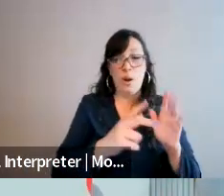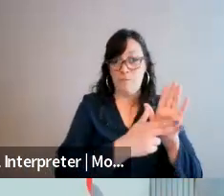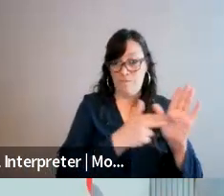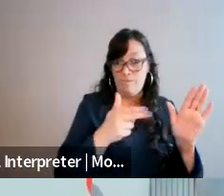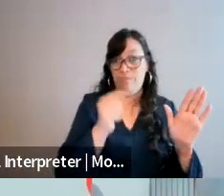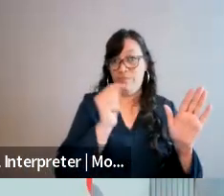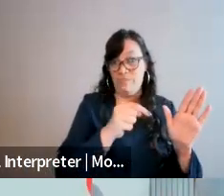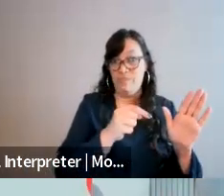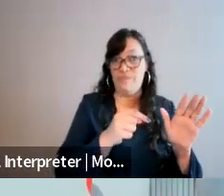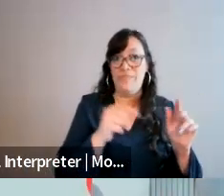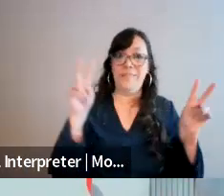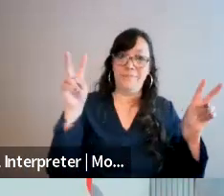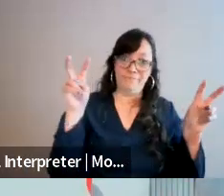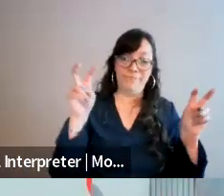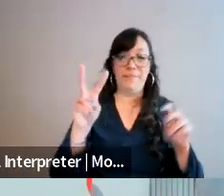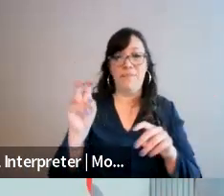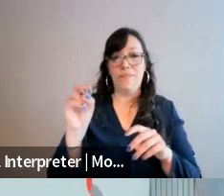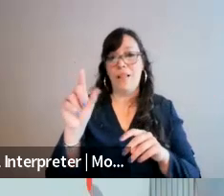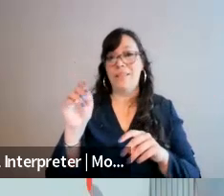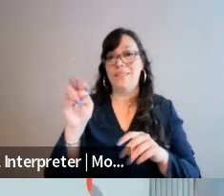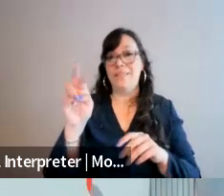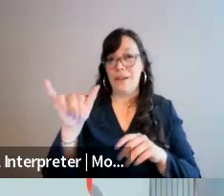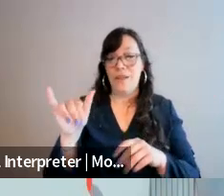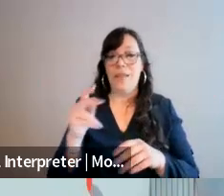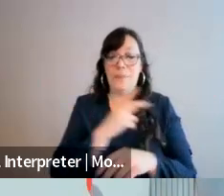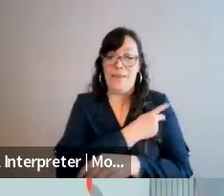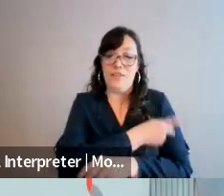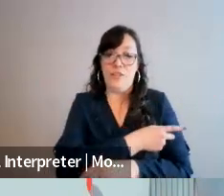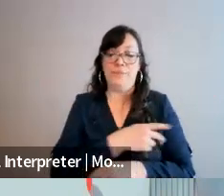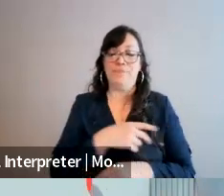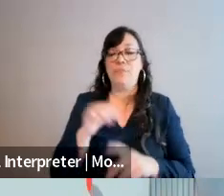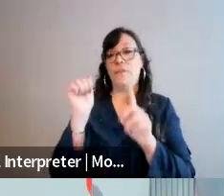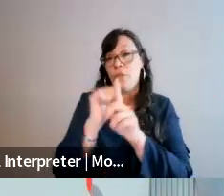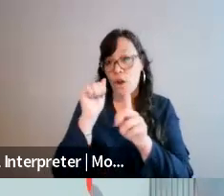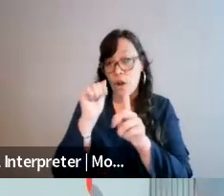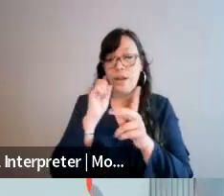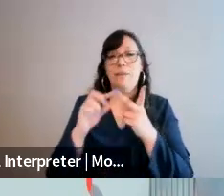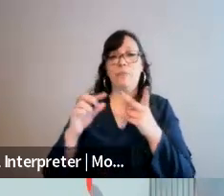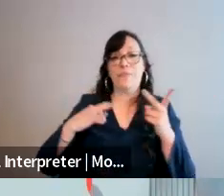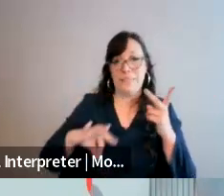voluntary patients. Fraud and profiteering was also widely used.